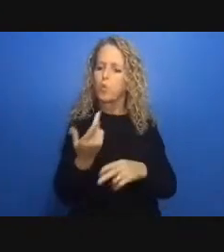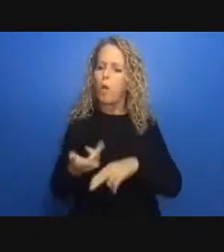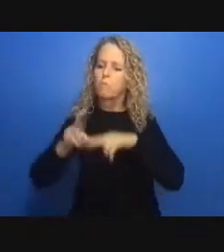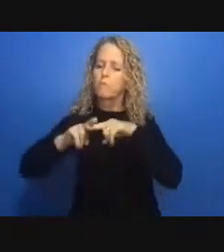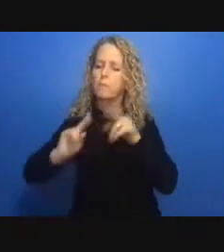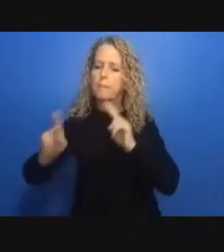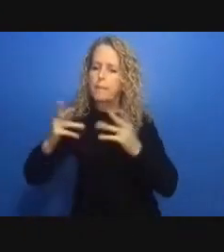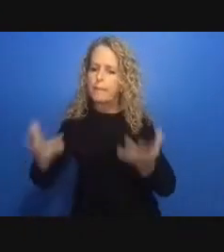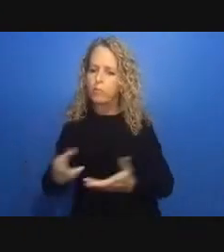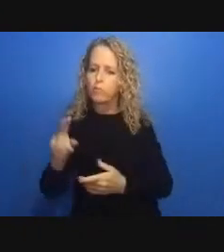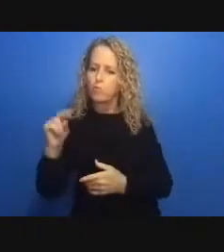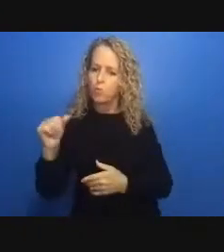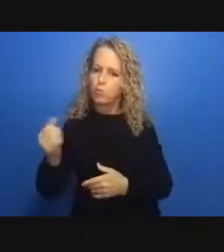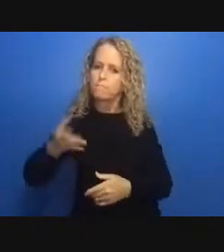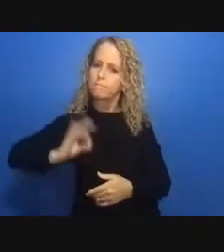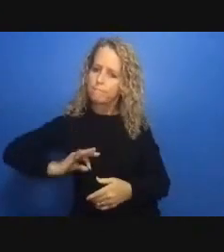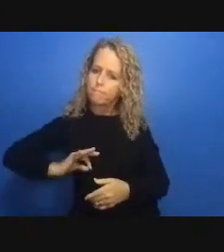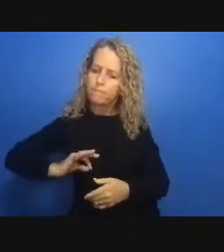Nova Scotians.